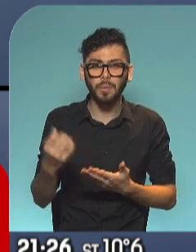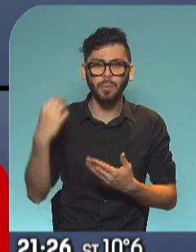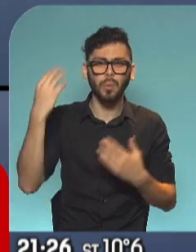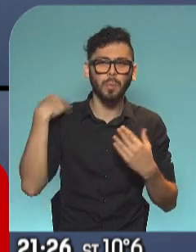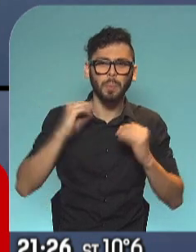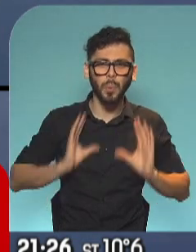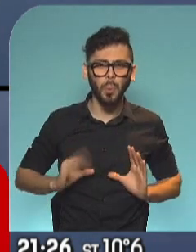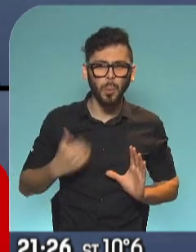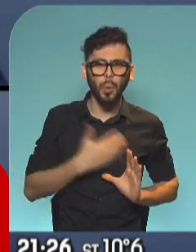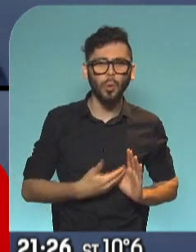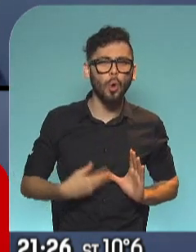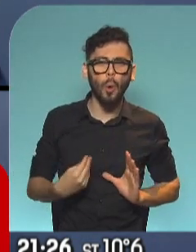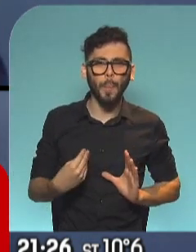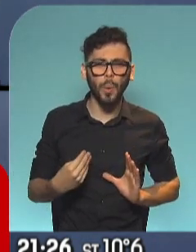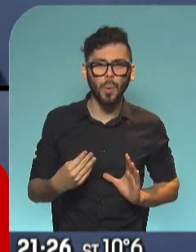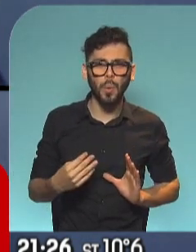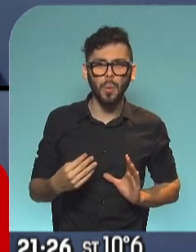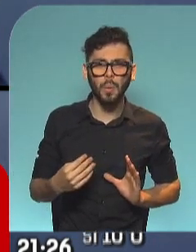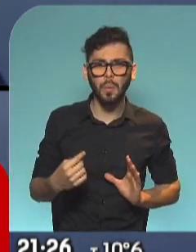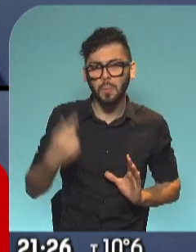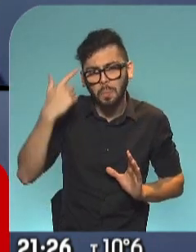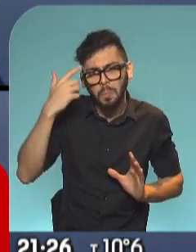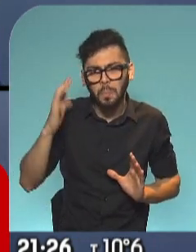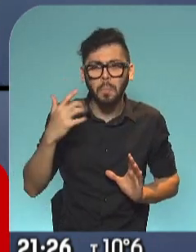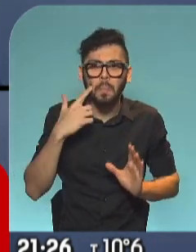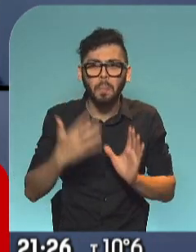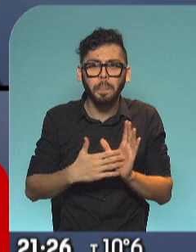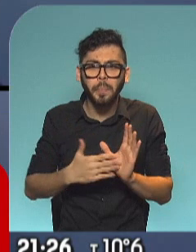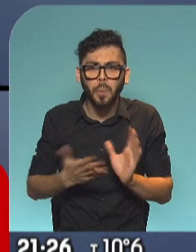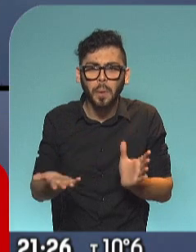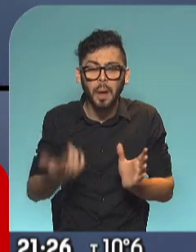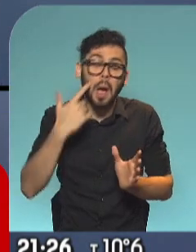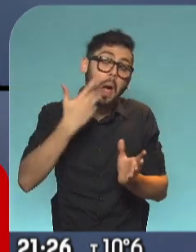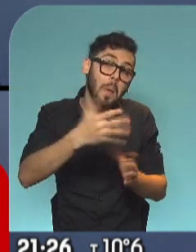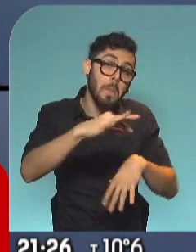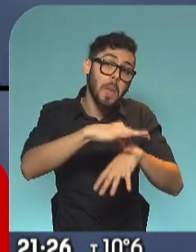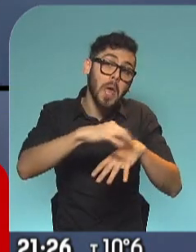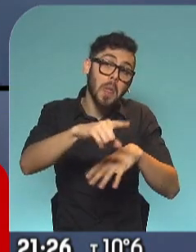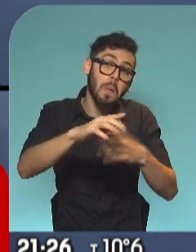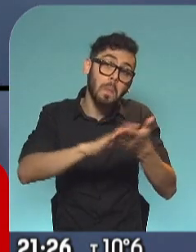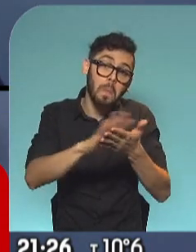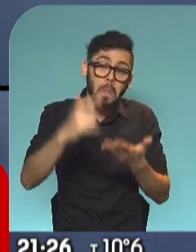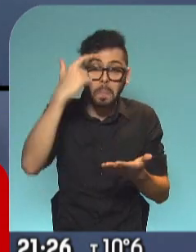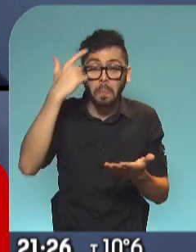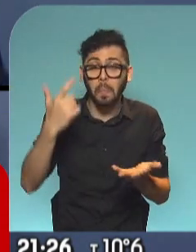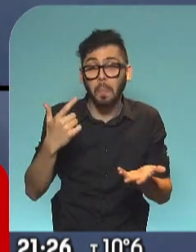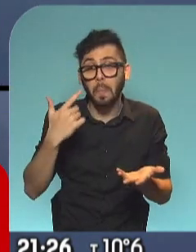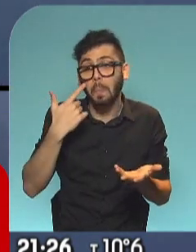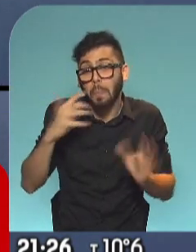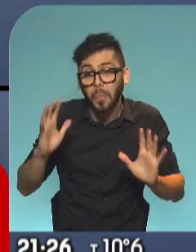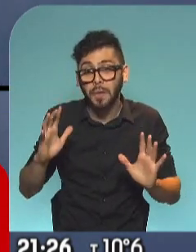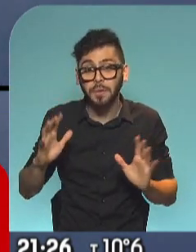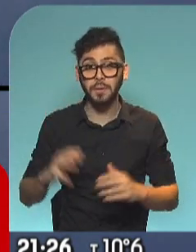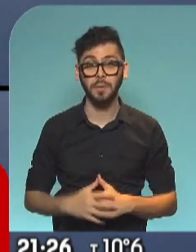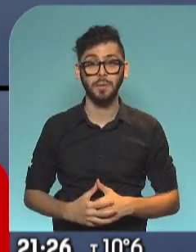lungs and it does a tremendous number of lungs, so it'll be interesting to check that, so that you're going to have medical doctors with, but